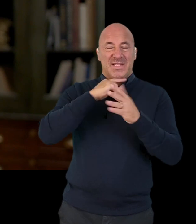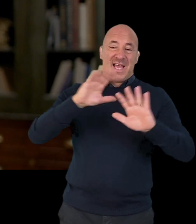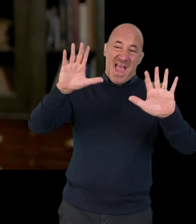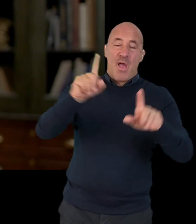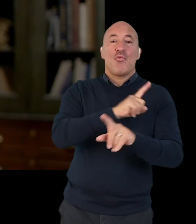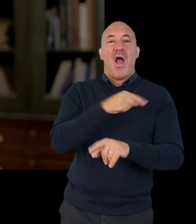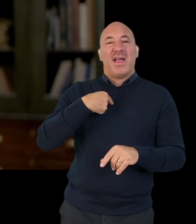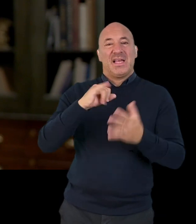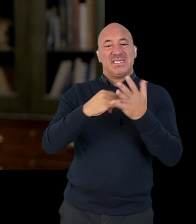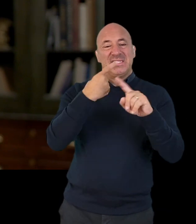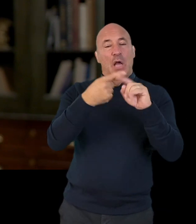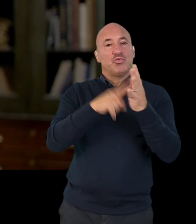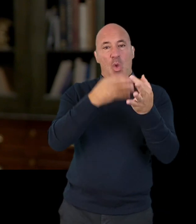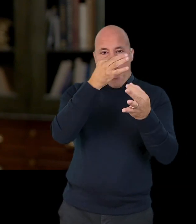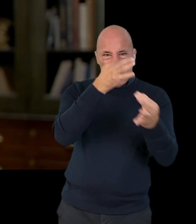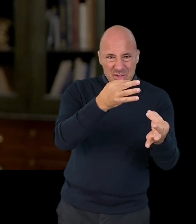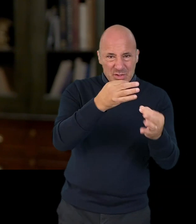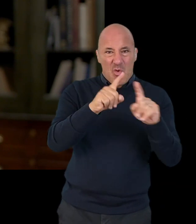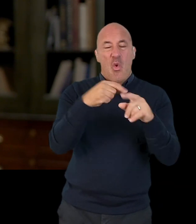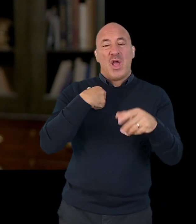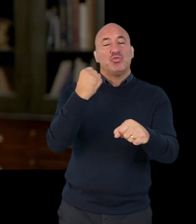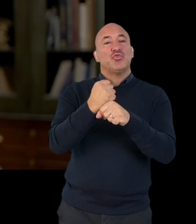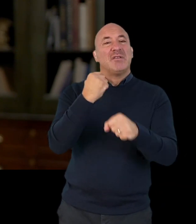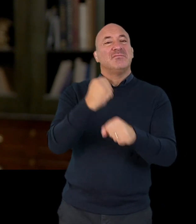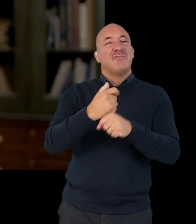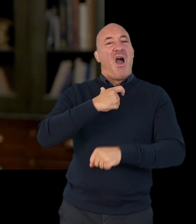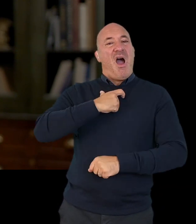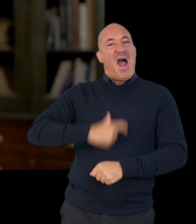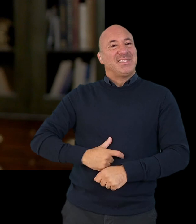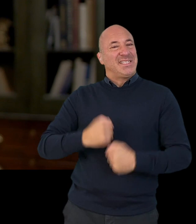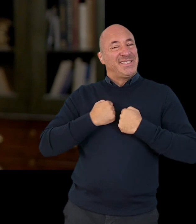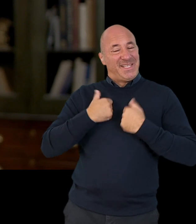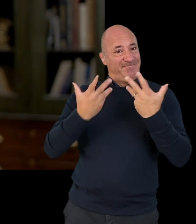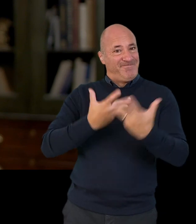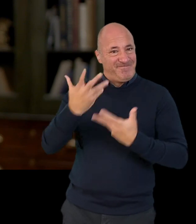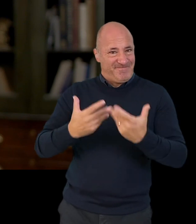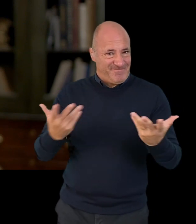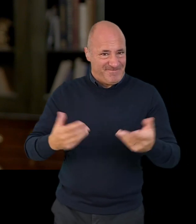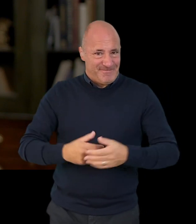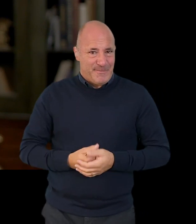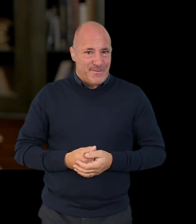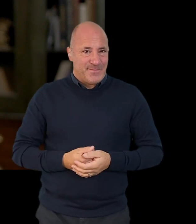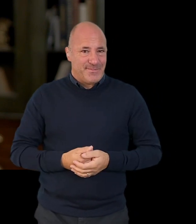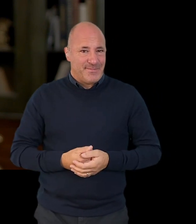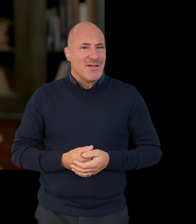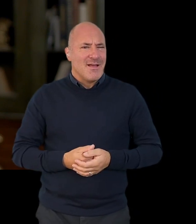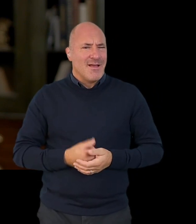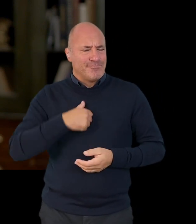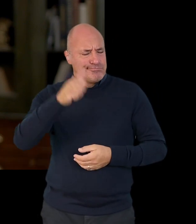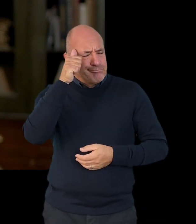at which you'll have to say to the Home Office that you're claiming on the basis of your sexual orientation or your gender